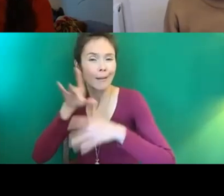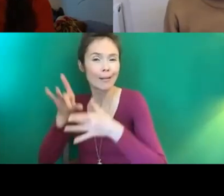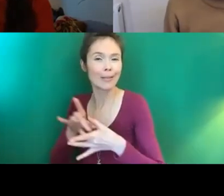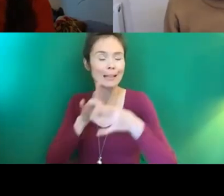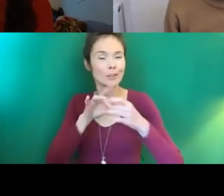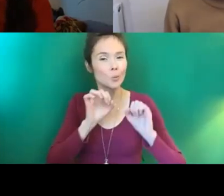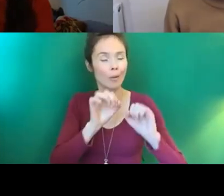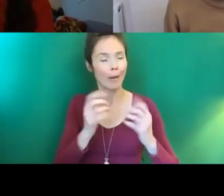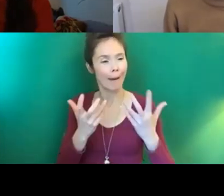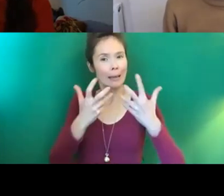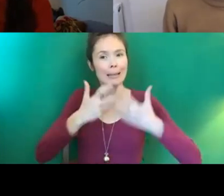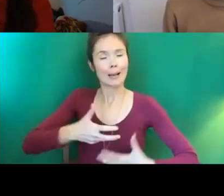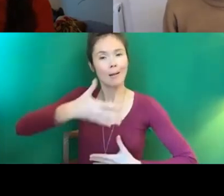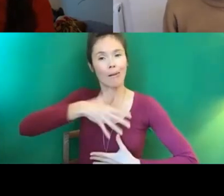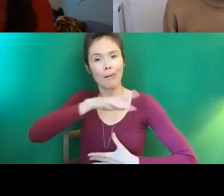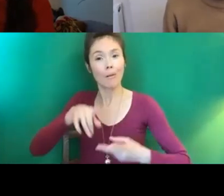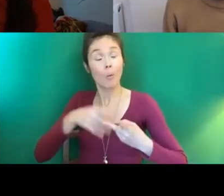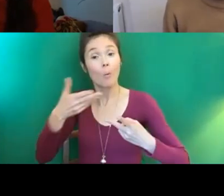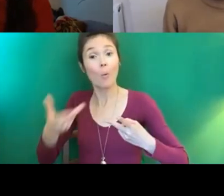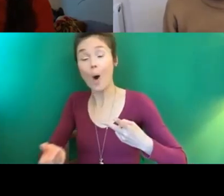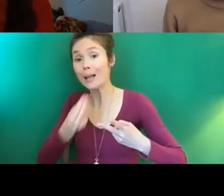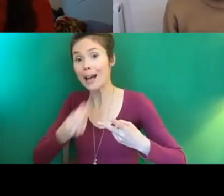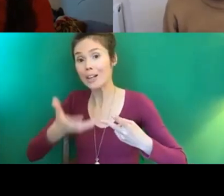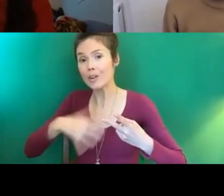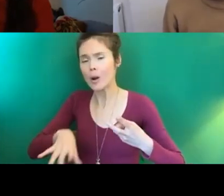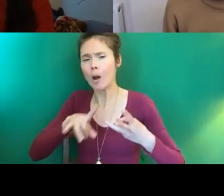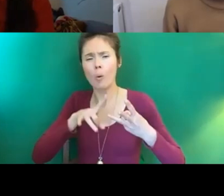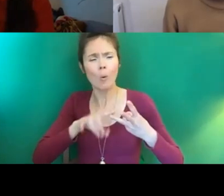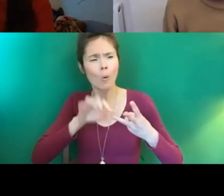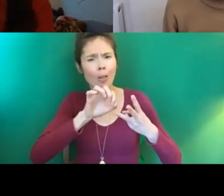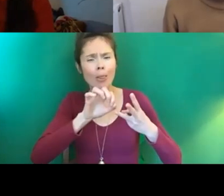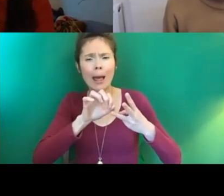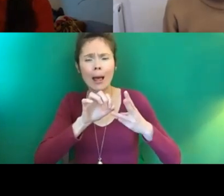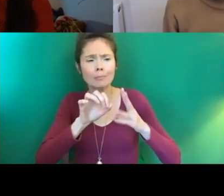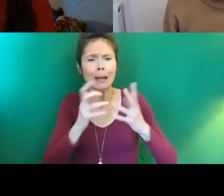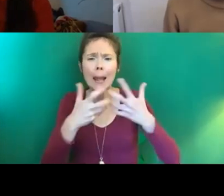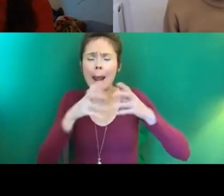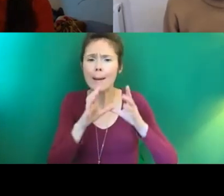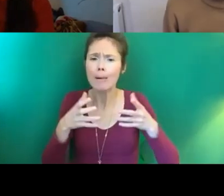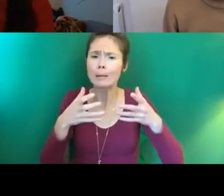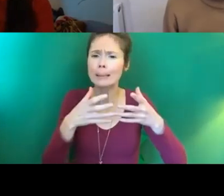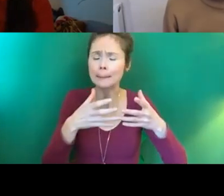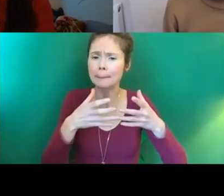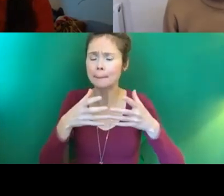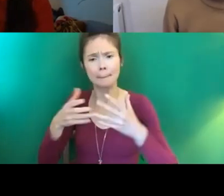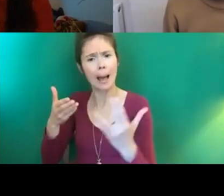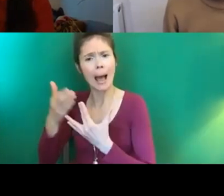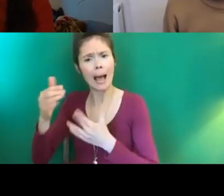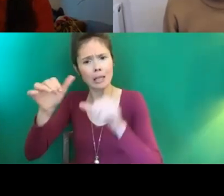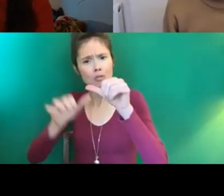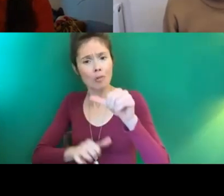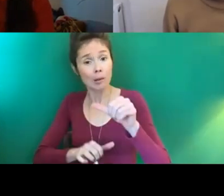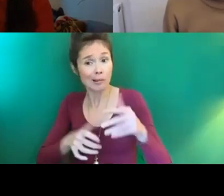requirements or details of crew and stage plots and stuff like that. So an access rider fits in very well for them. And